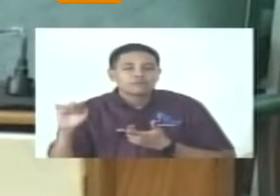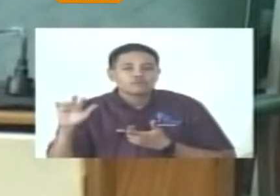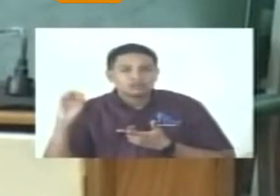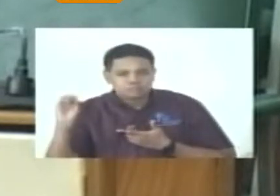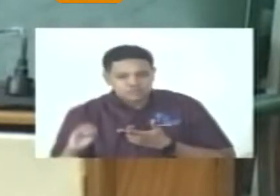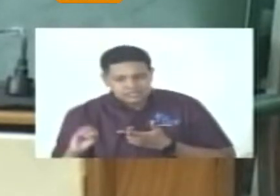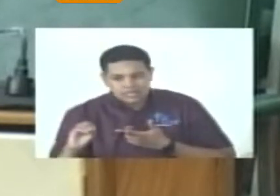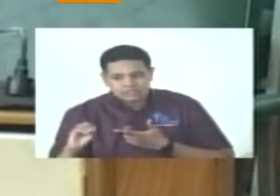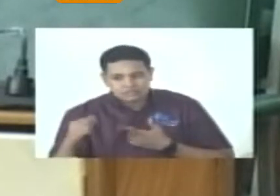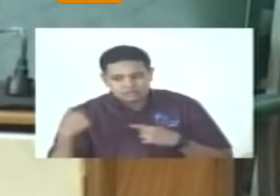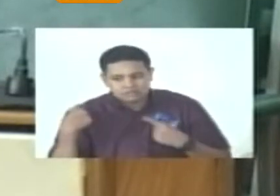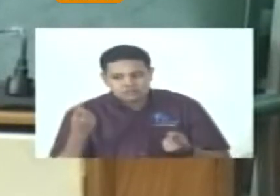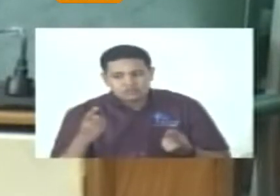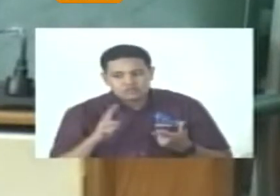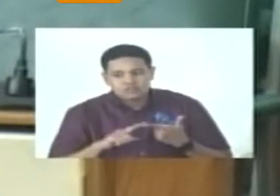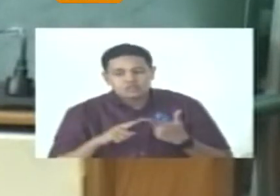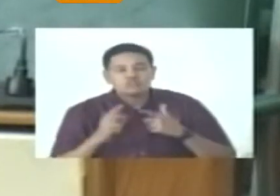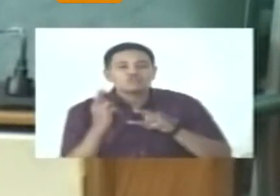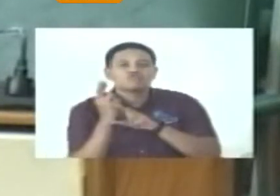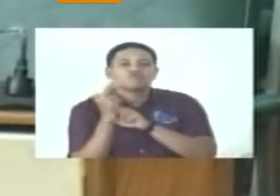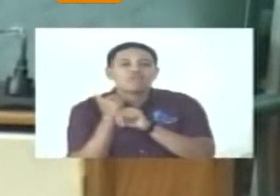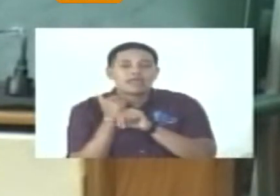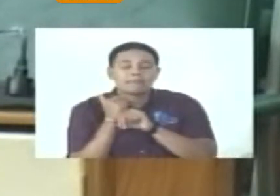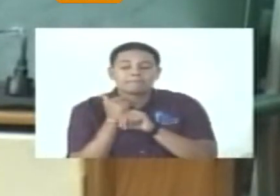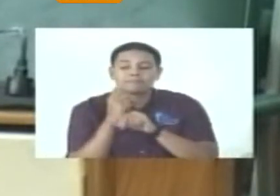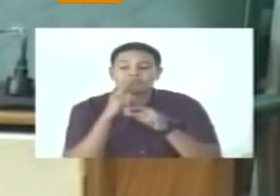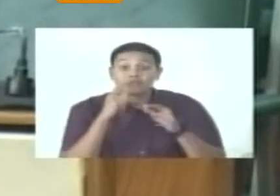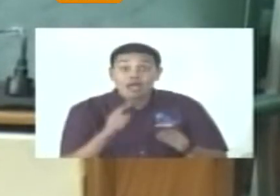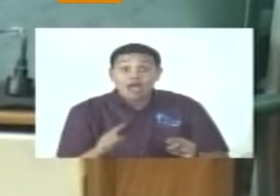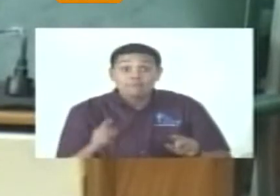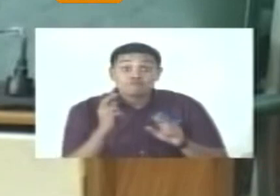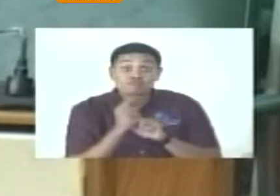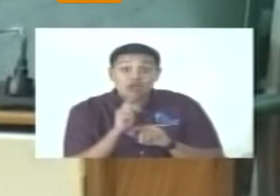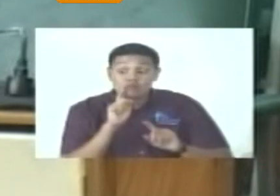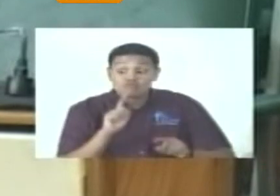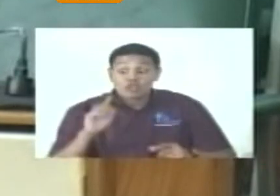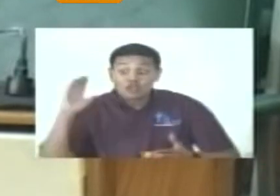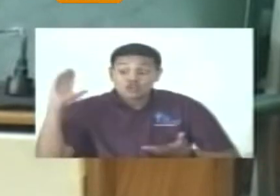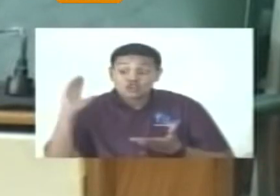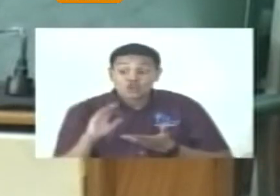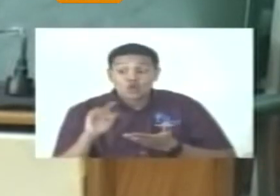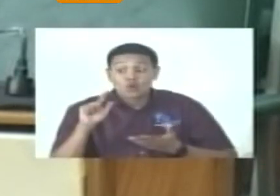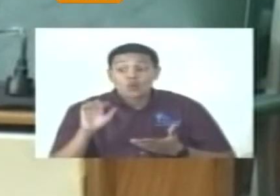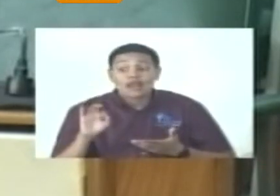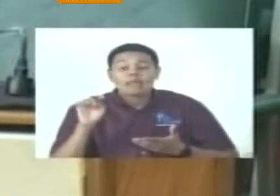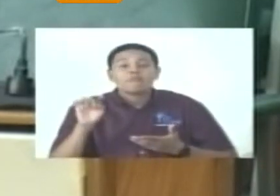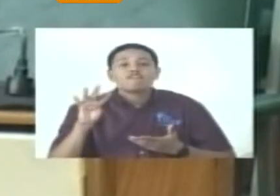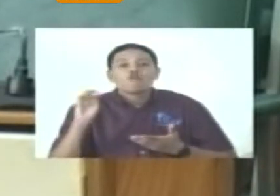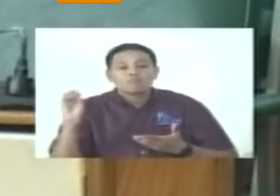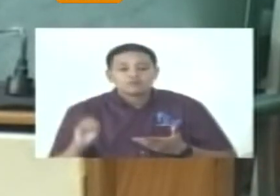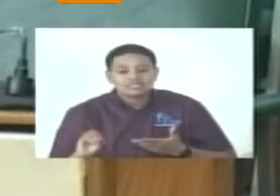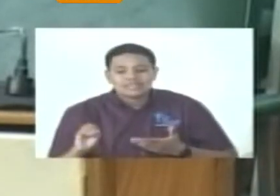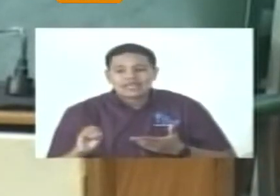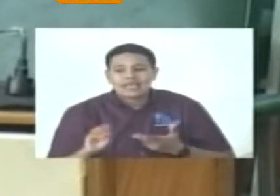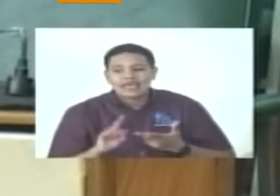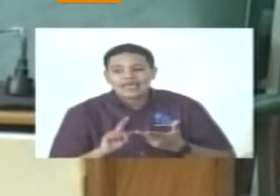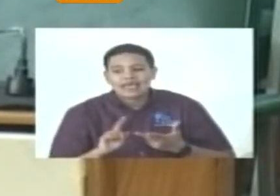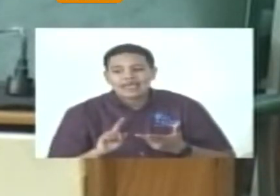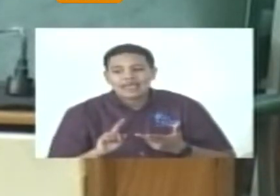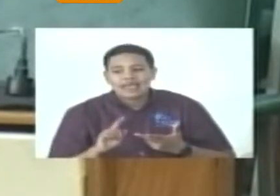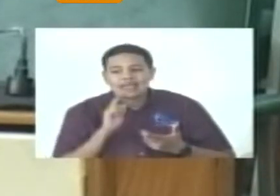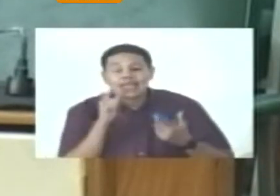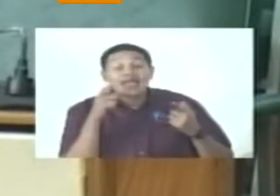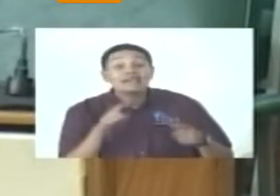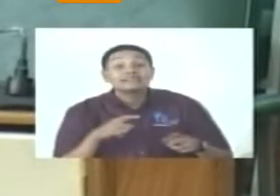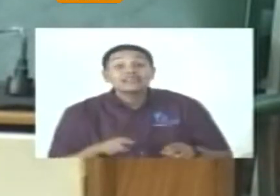39.3% year to date. Rape, incidents of rape reported were down 29.4%. And incidents